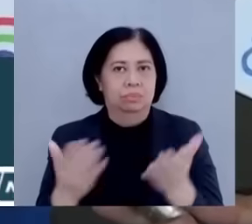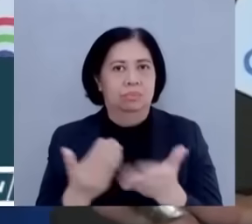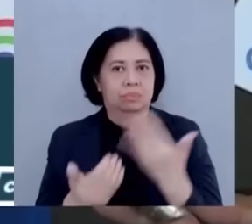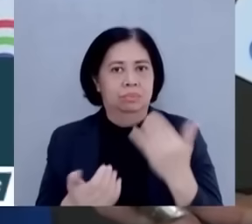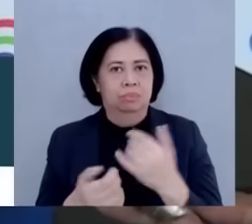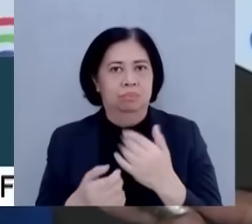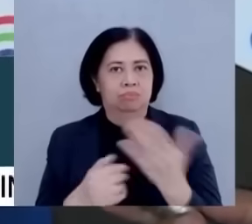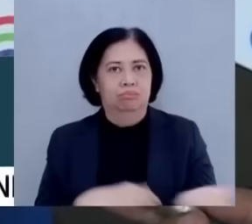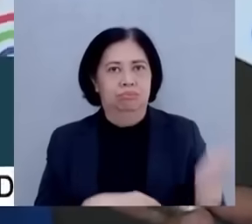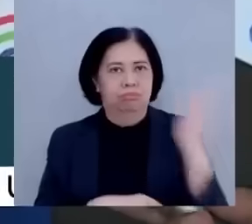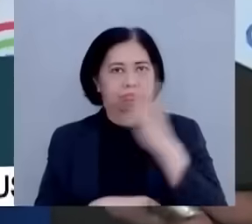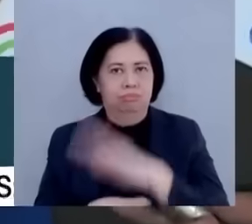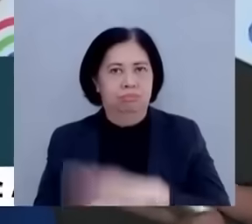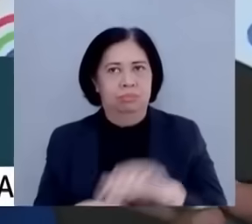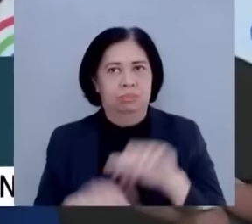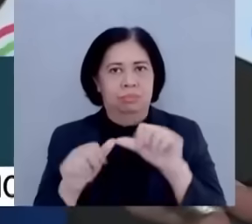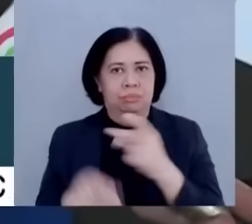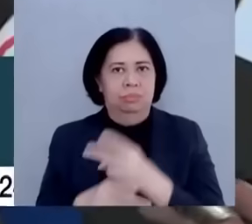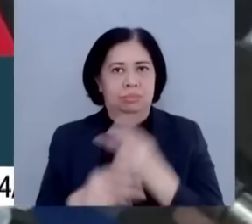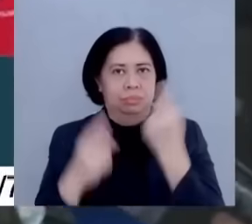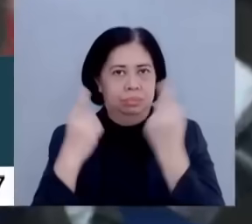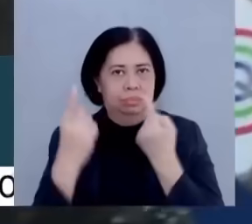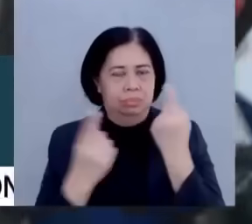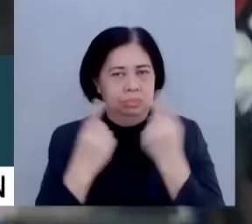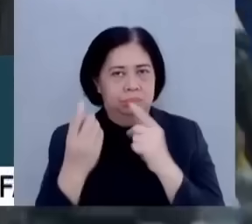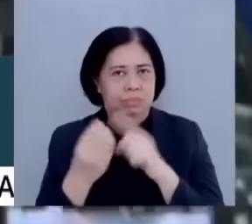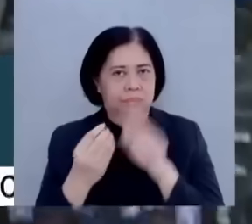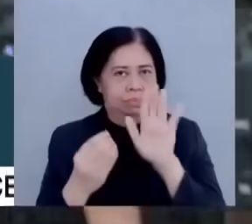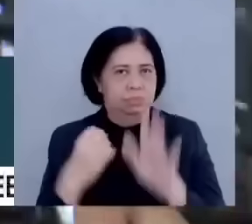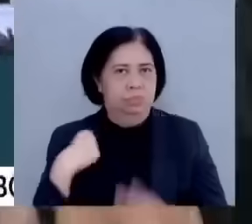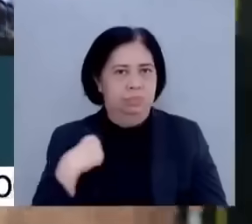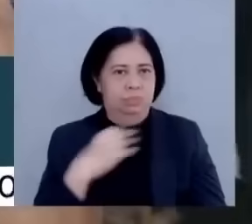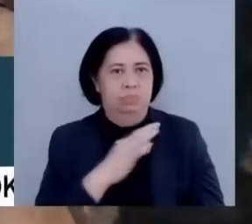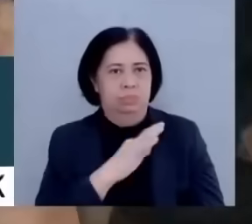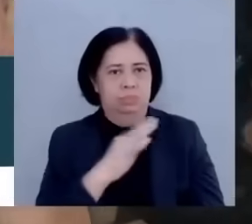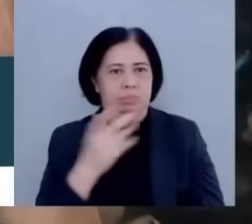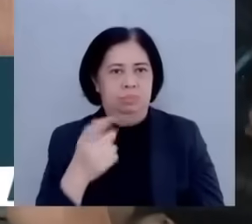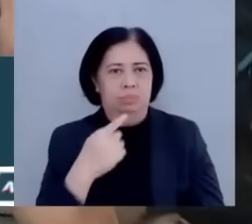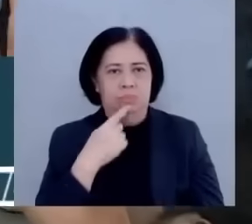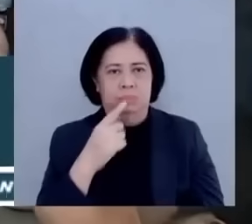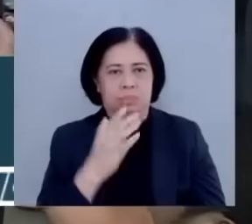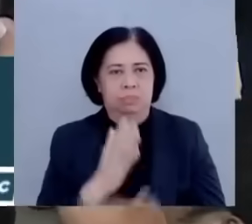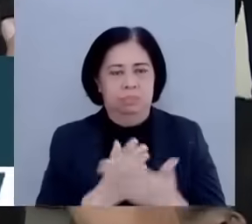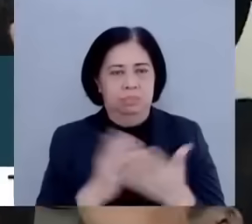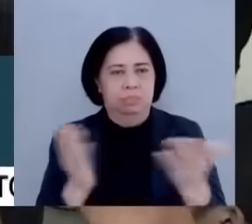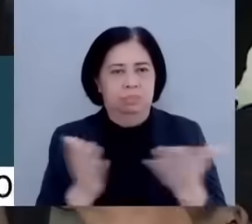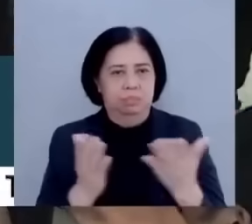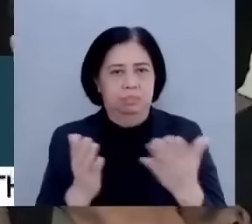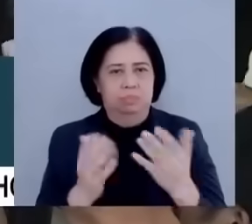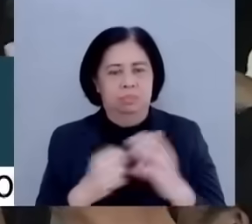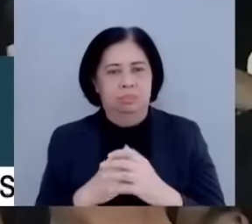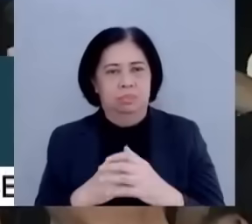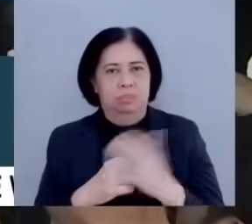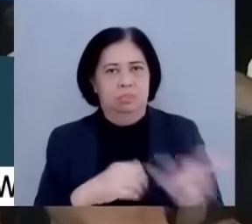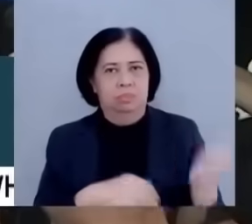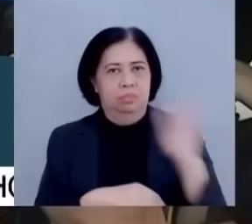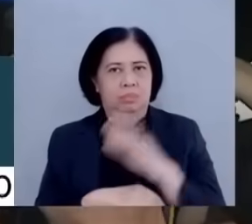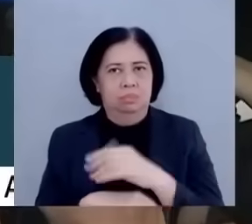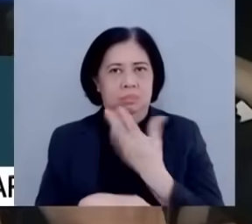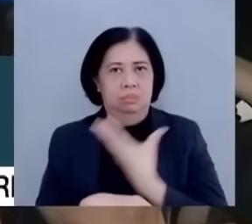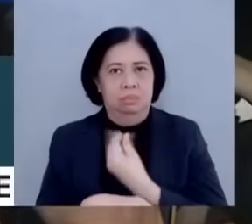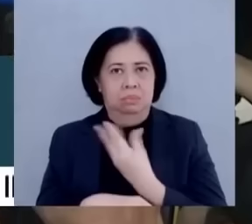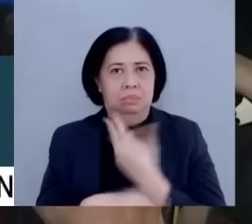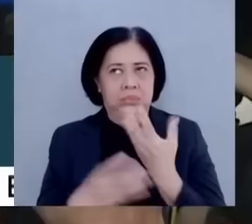24/7 because you're concerned about your staff. Yes. Some of your critics say you're here 24/7 because you're afraid that they might